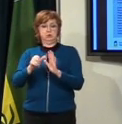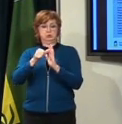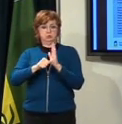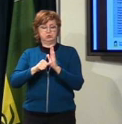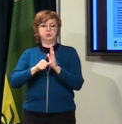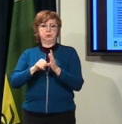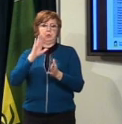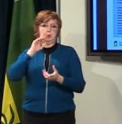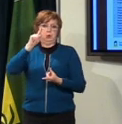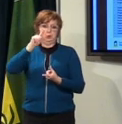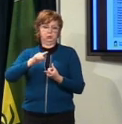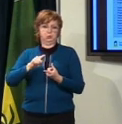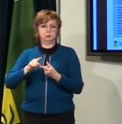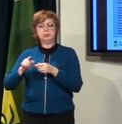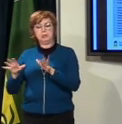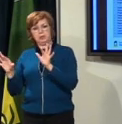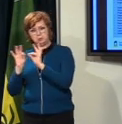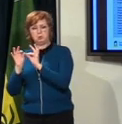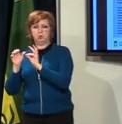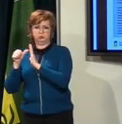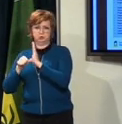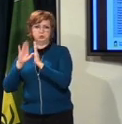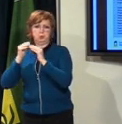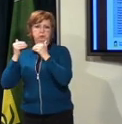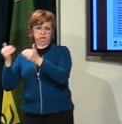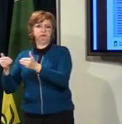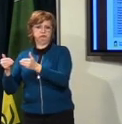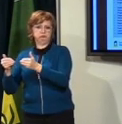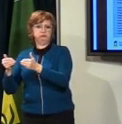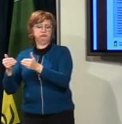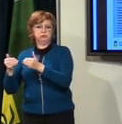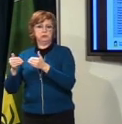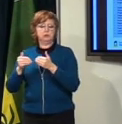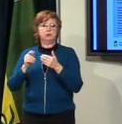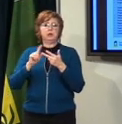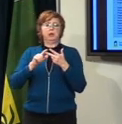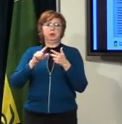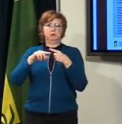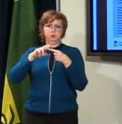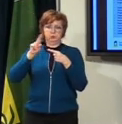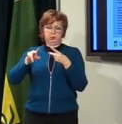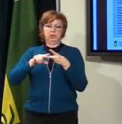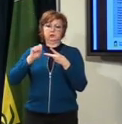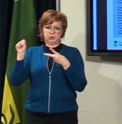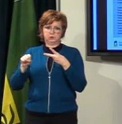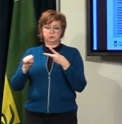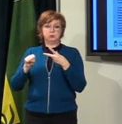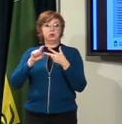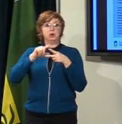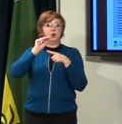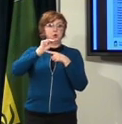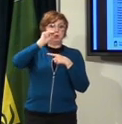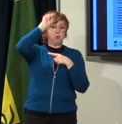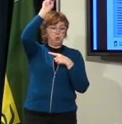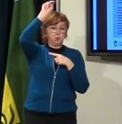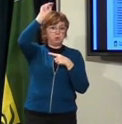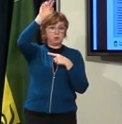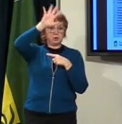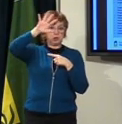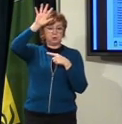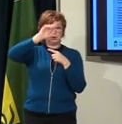surgeries in the urban areas of Saskatoon and Regina. The north and rural sites will continue with